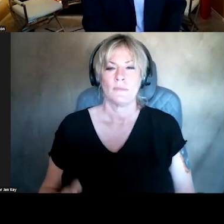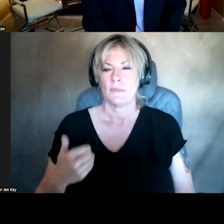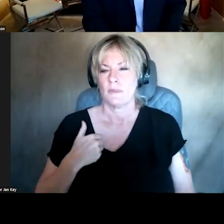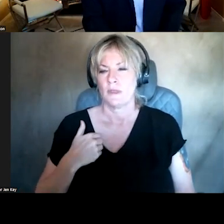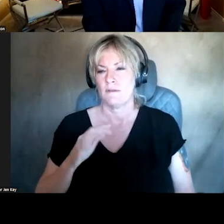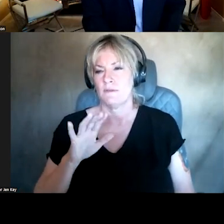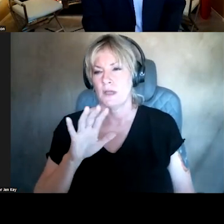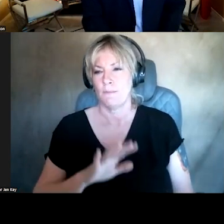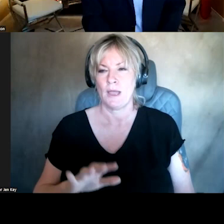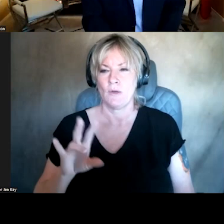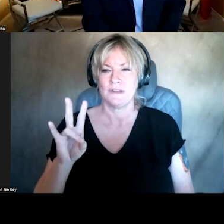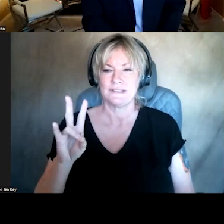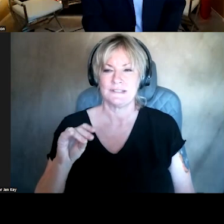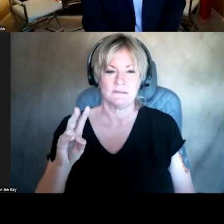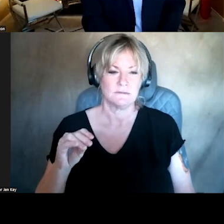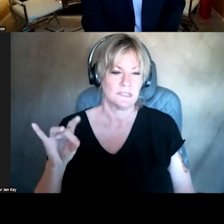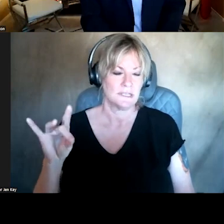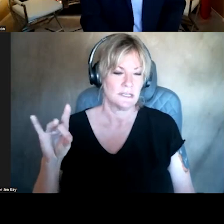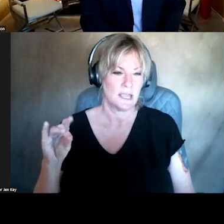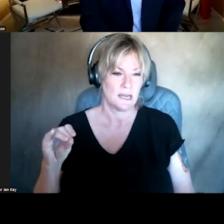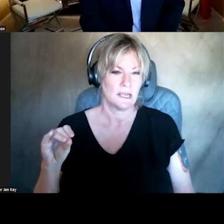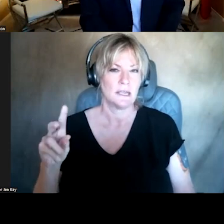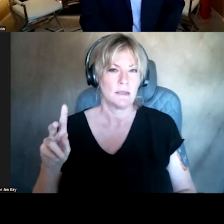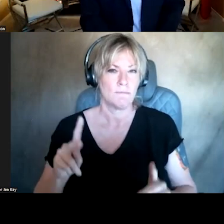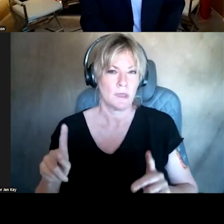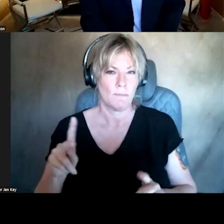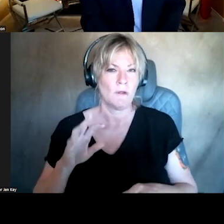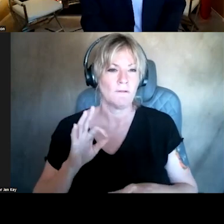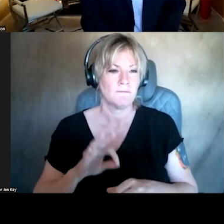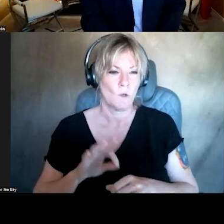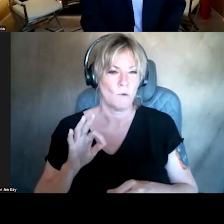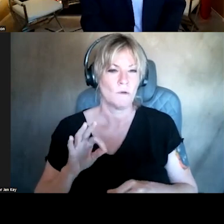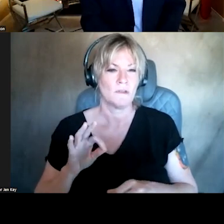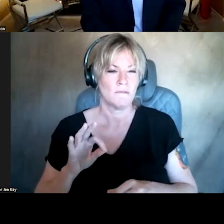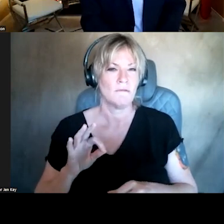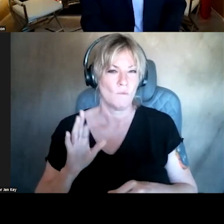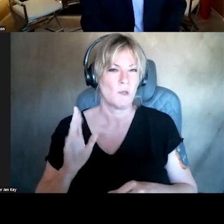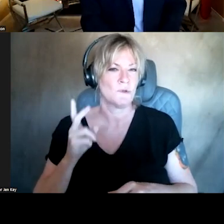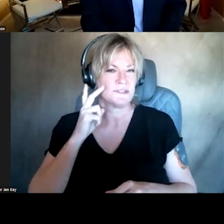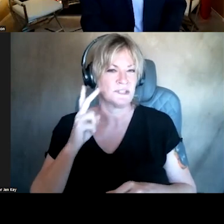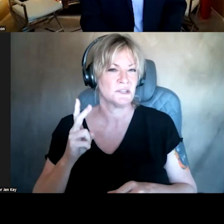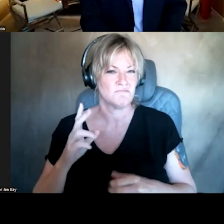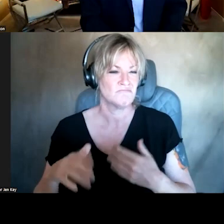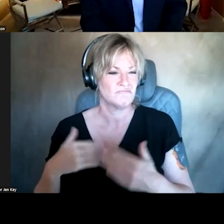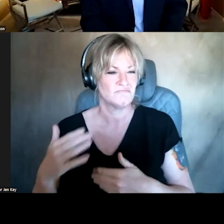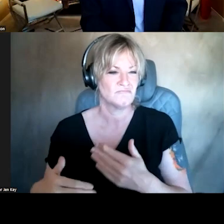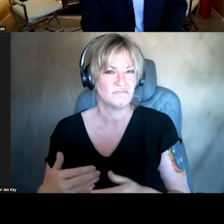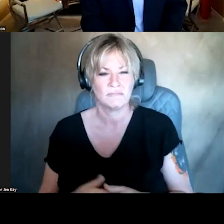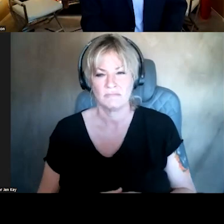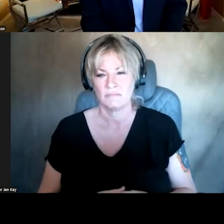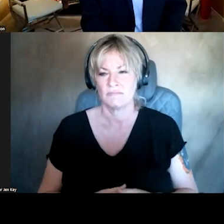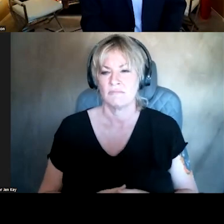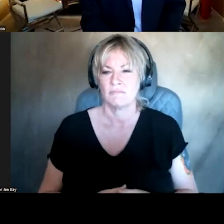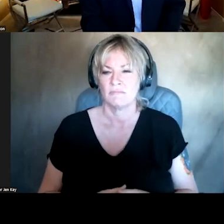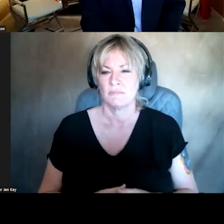about 70, 80 coming in. We'll let that play out. We're now over,